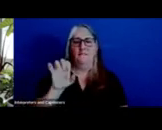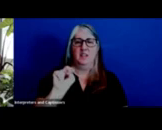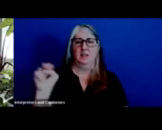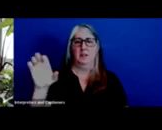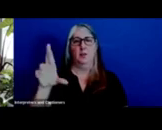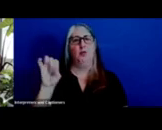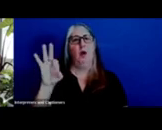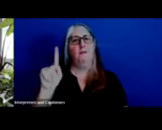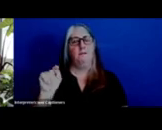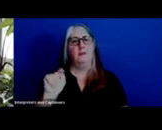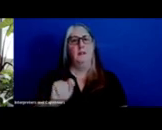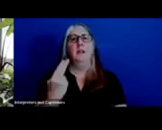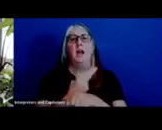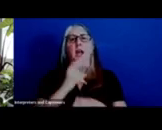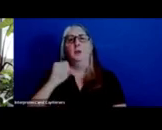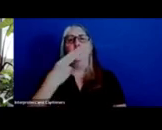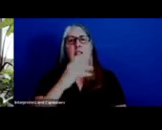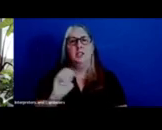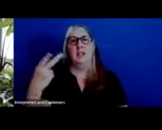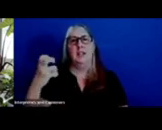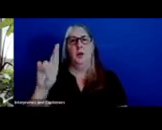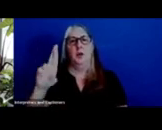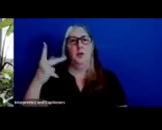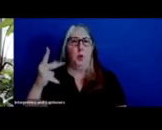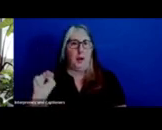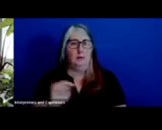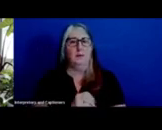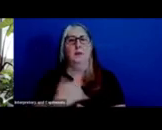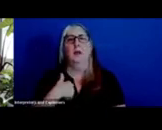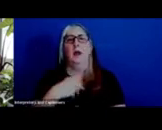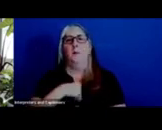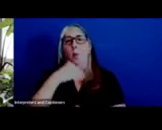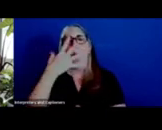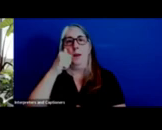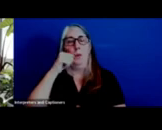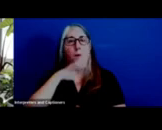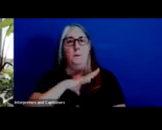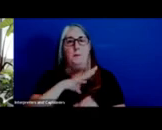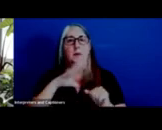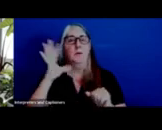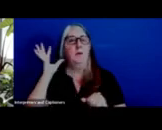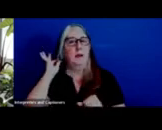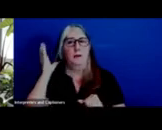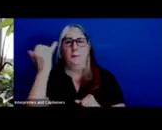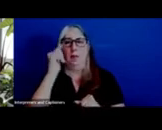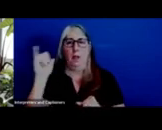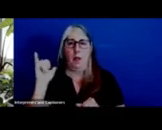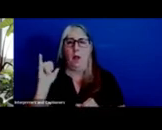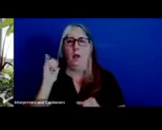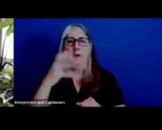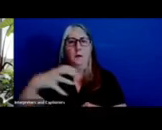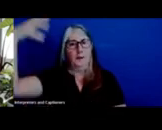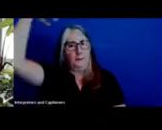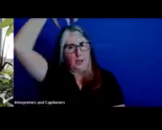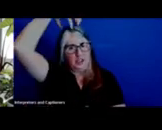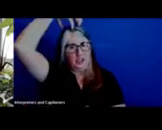I use she, her pronouns. I am a white woman with blonde hair worn up in a bun.